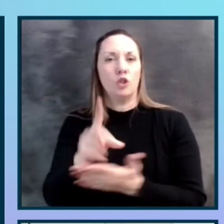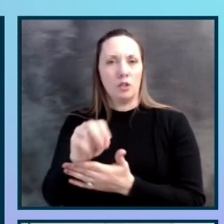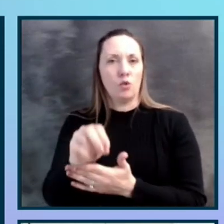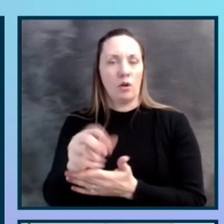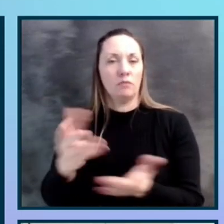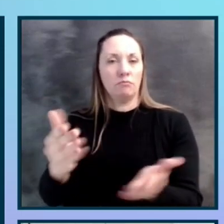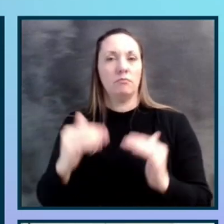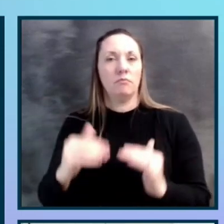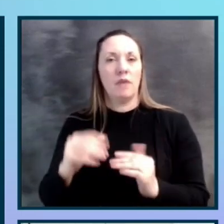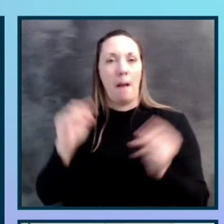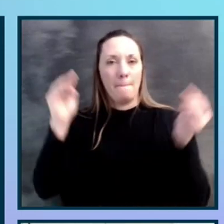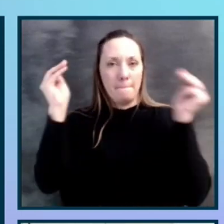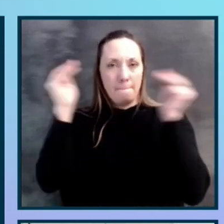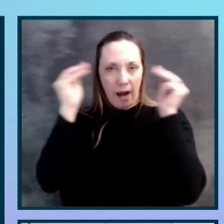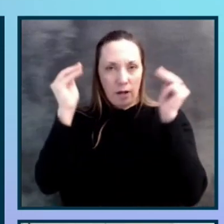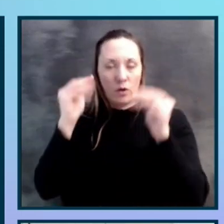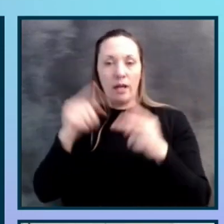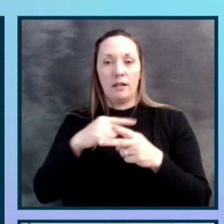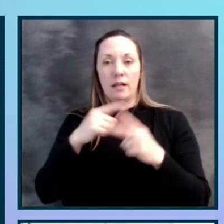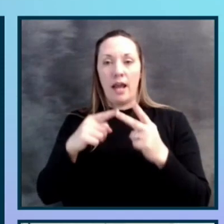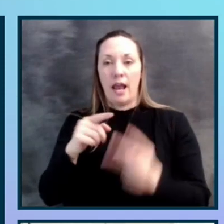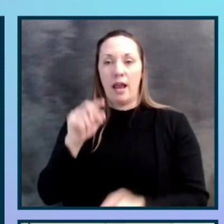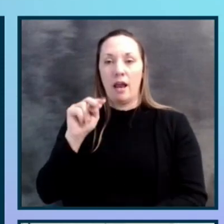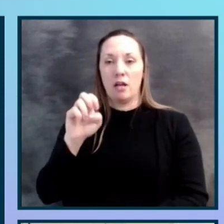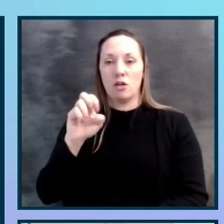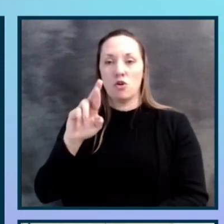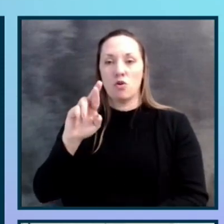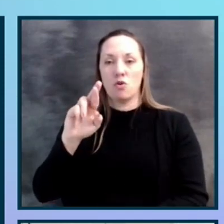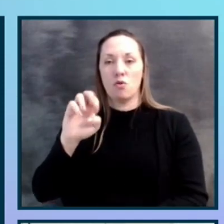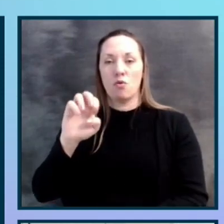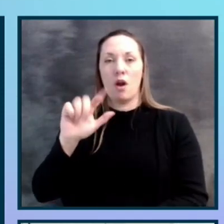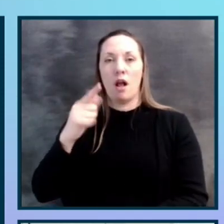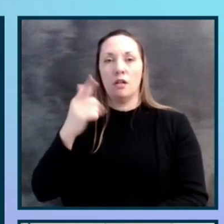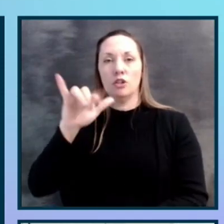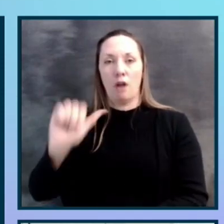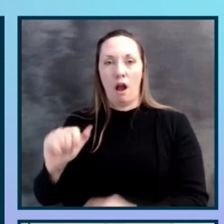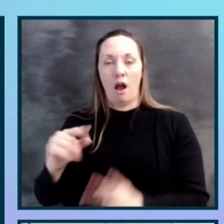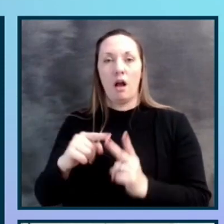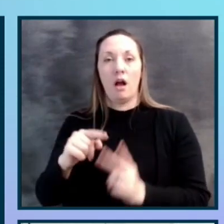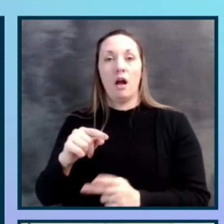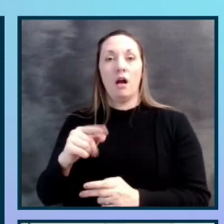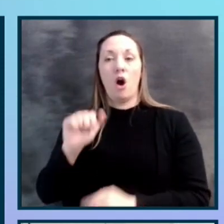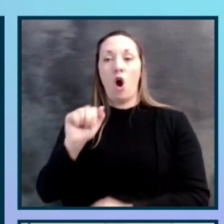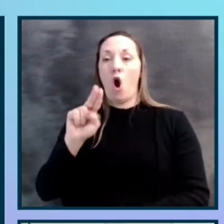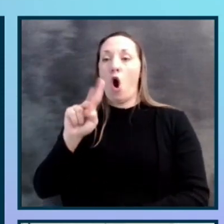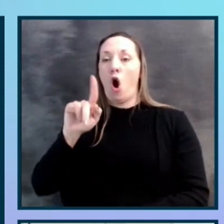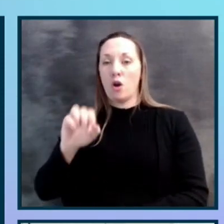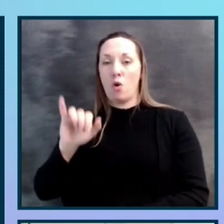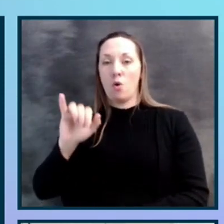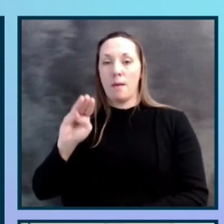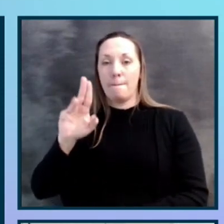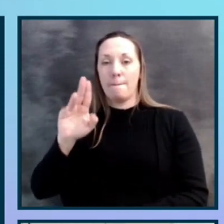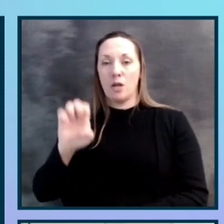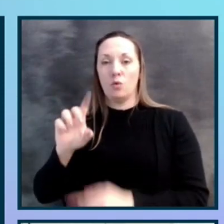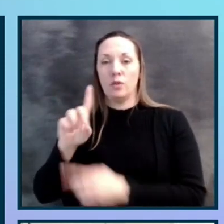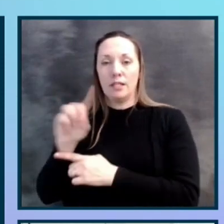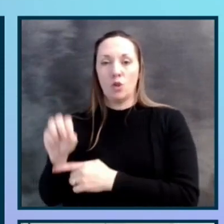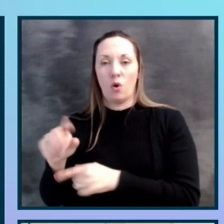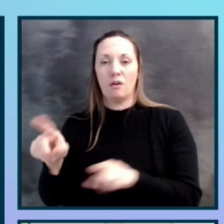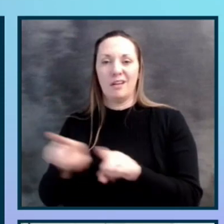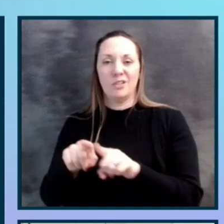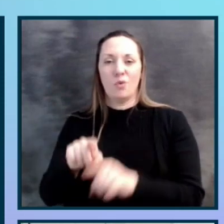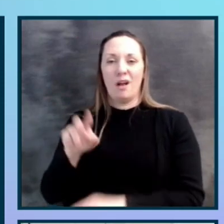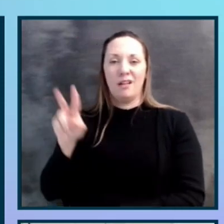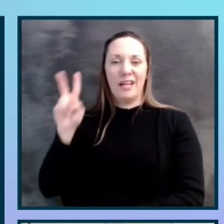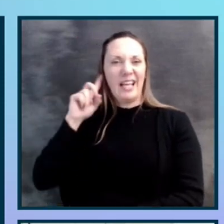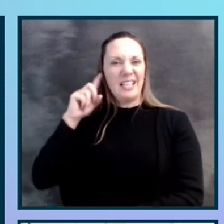migraines and neuralgia, autoimmune disorders, as well as vestibular disorders, although the latter has a